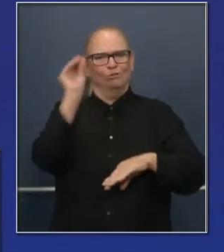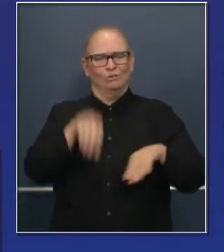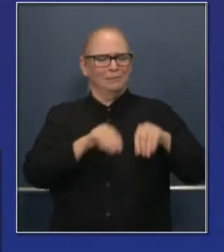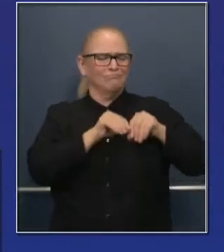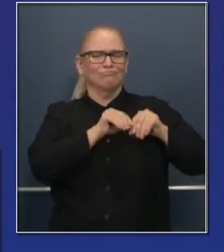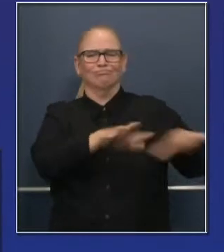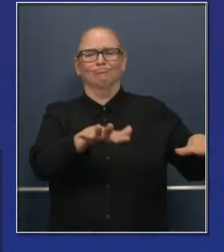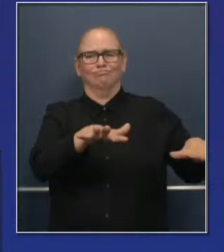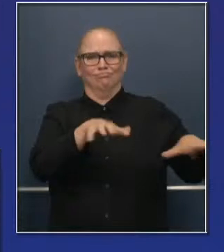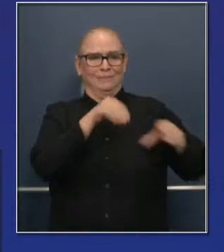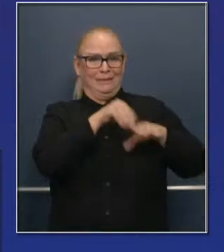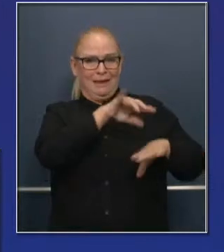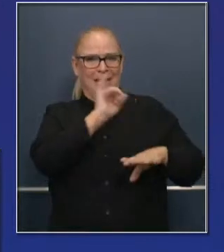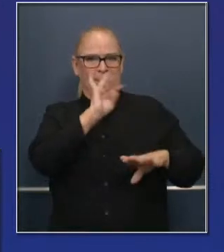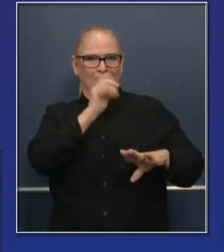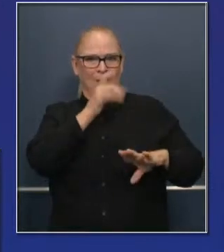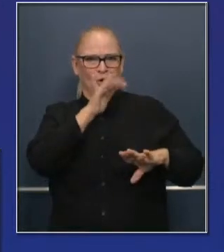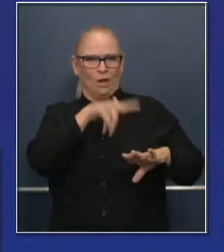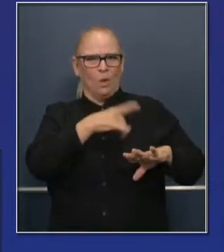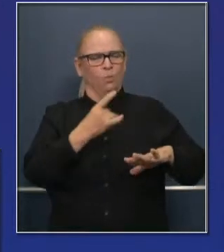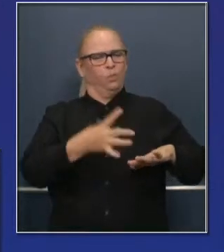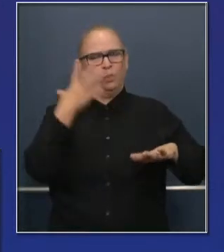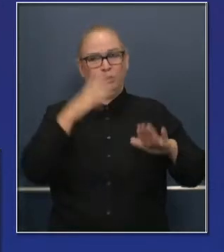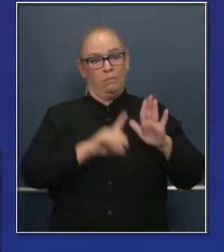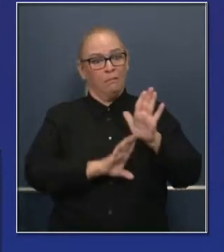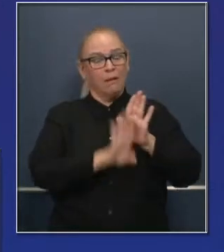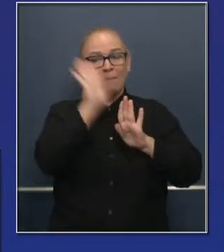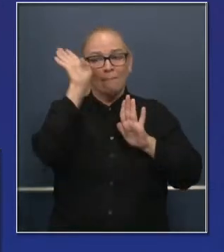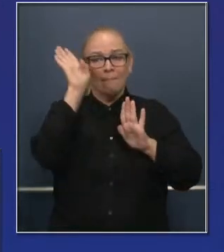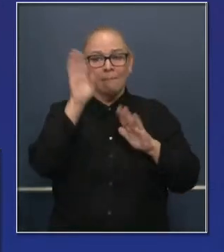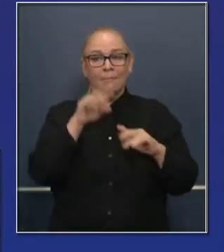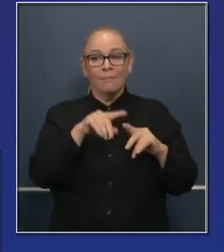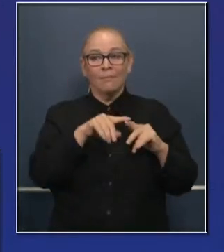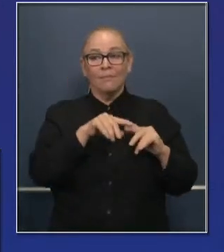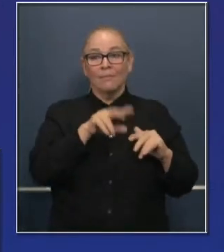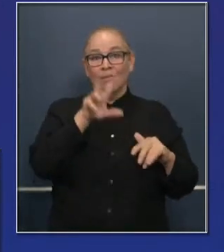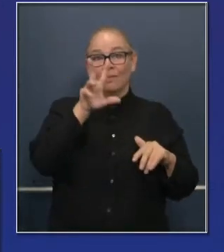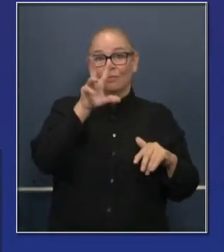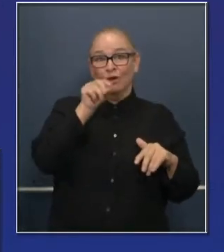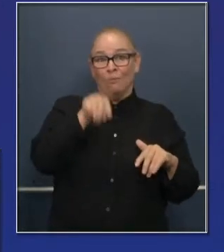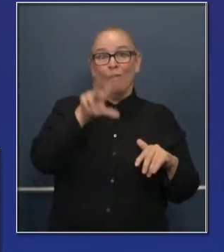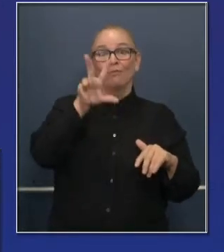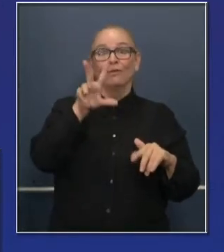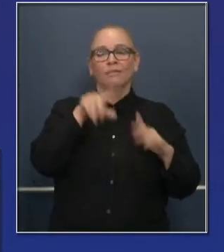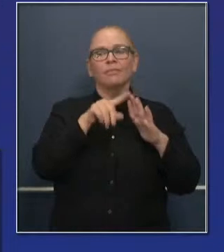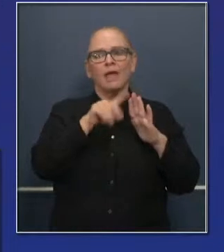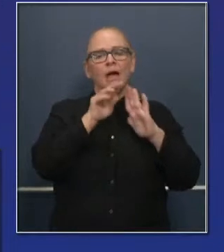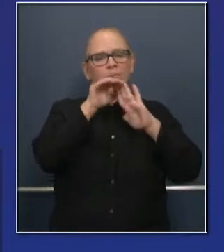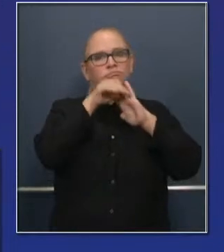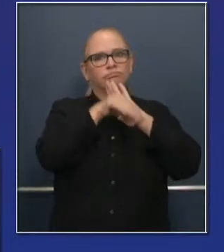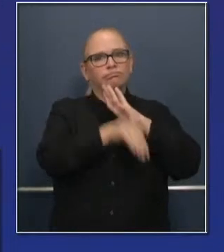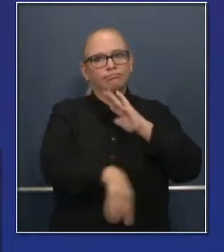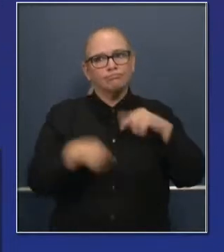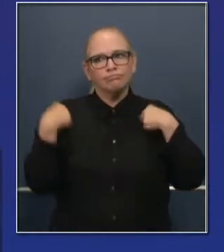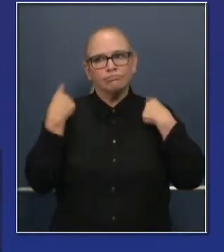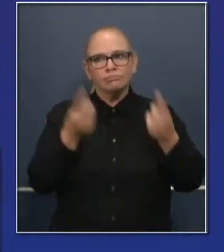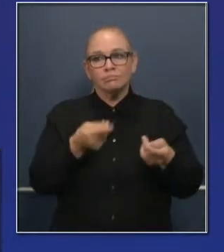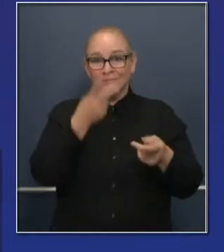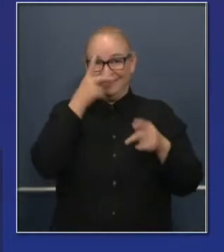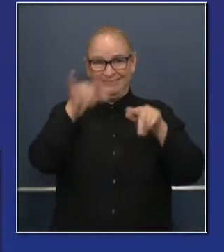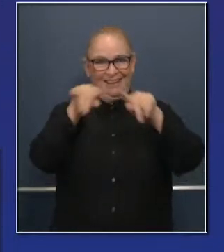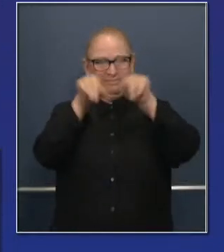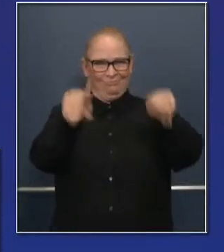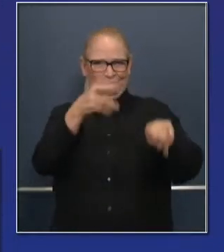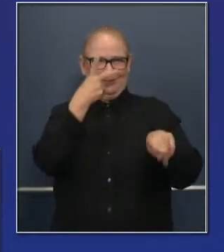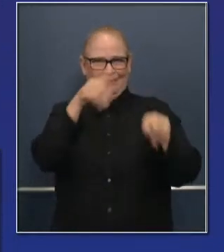at 30.3%. You can see on this graph the number of cases reflected in Imperial County in the blue